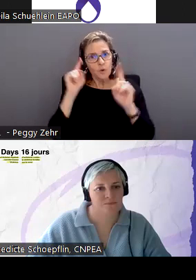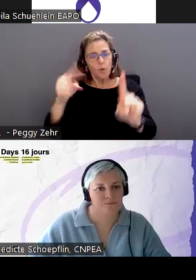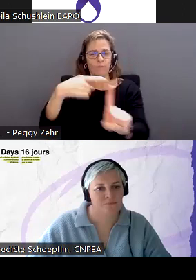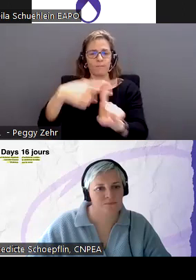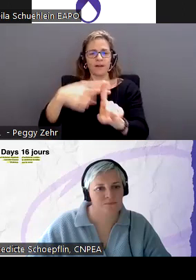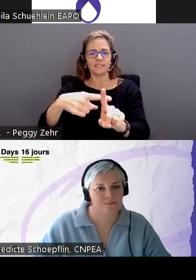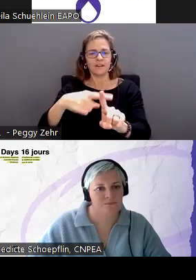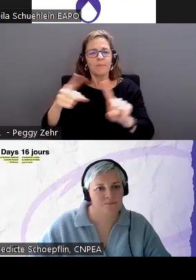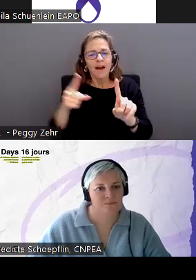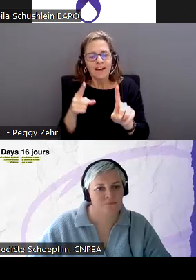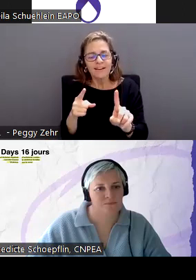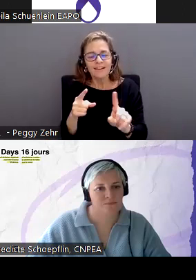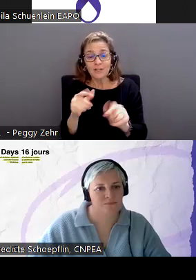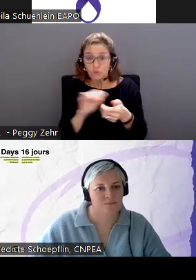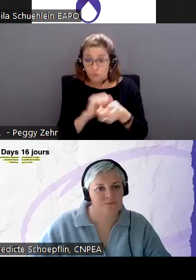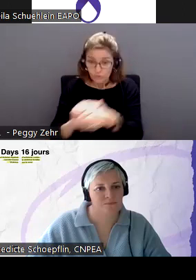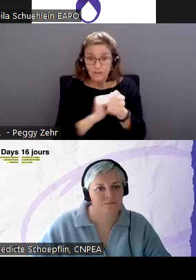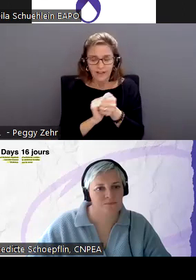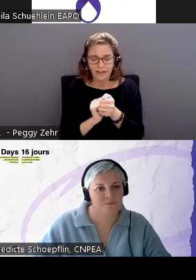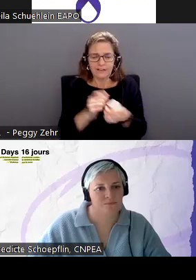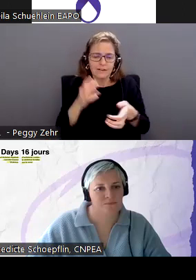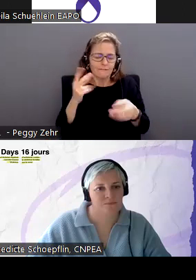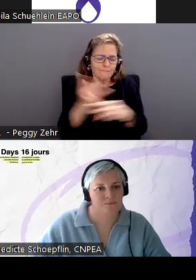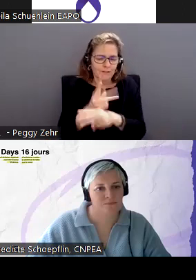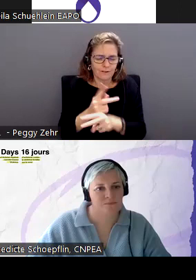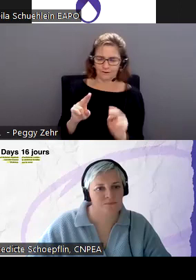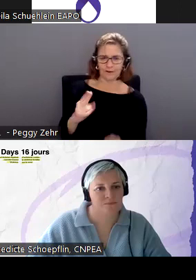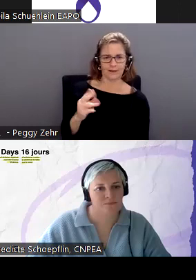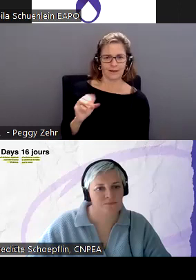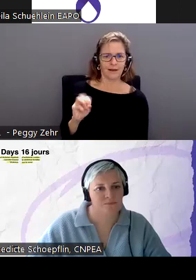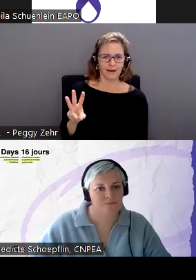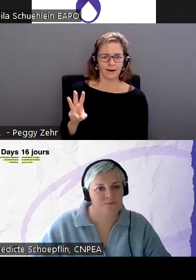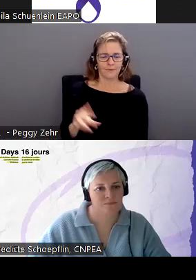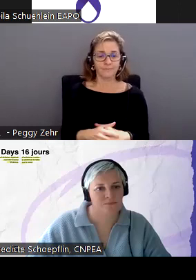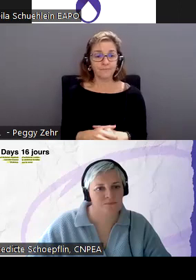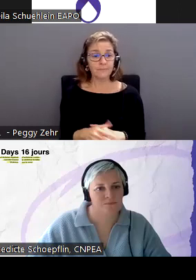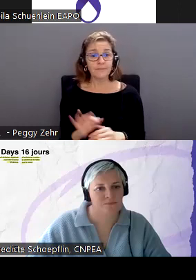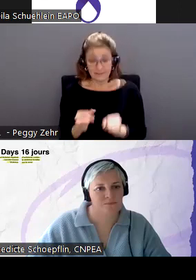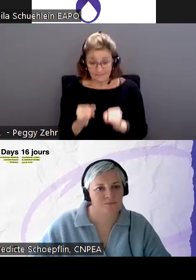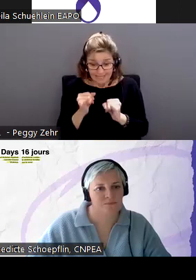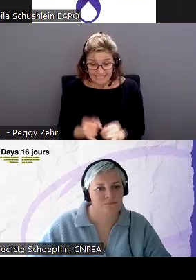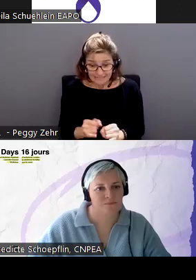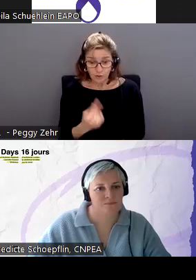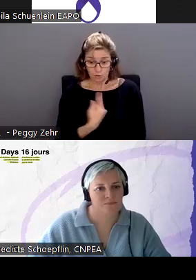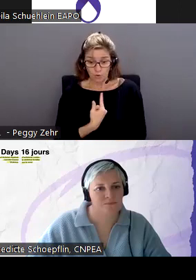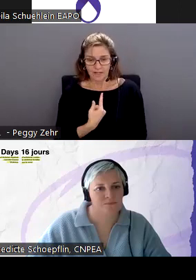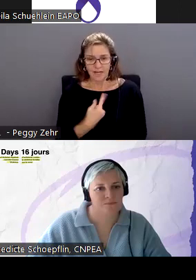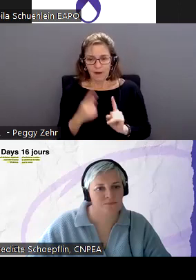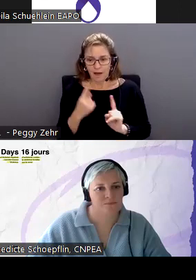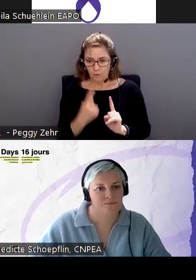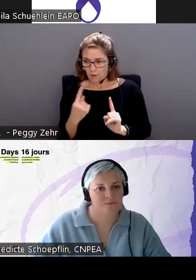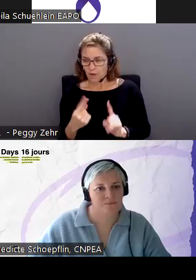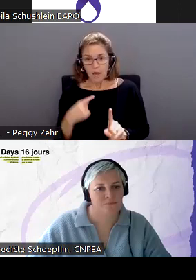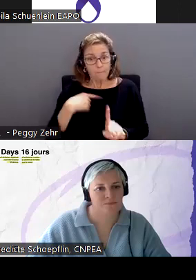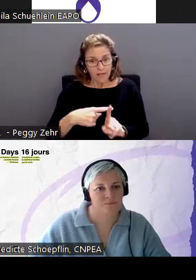out how to do that. And if we do that at an individual level, it can aggregate to system level change.